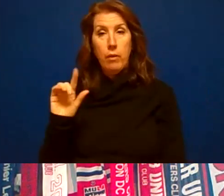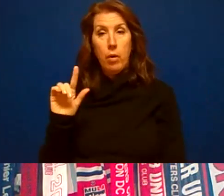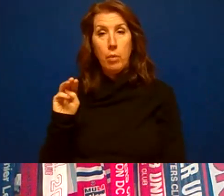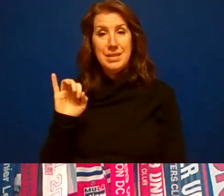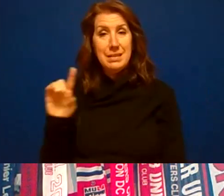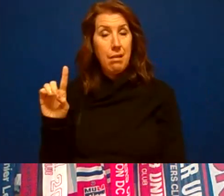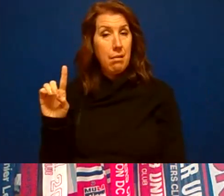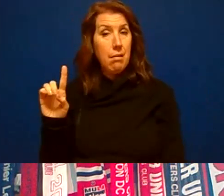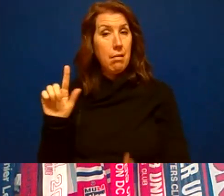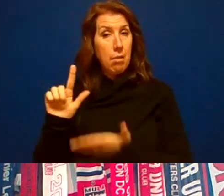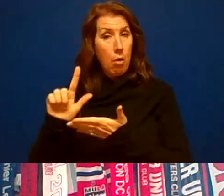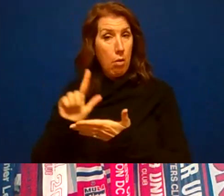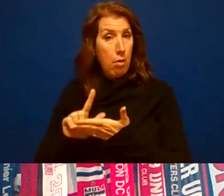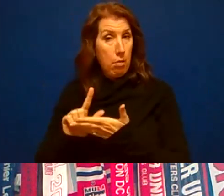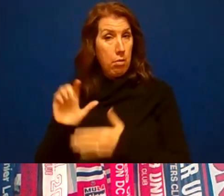of,